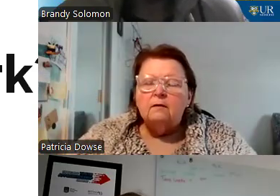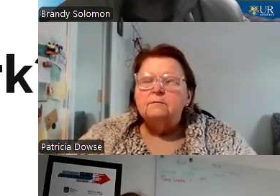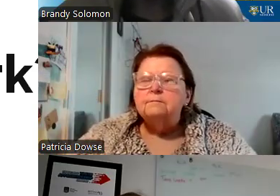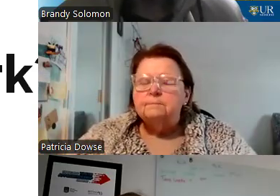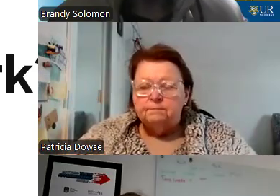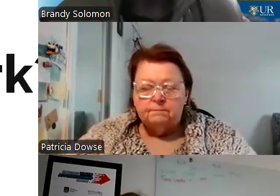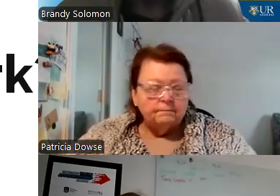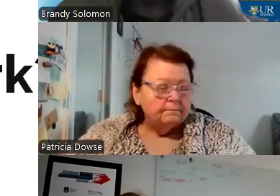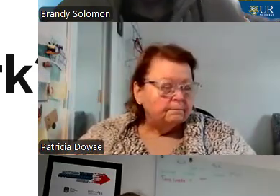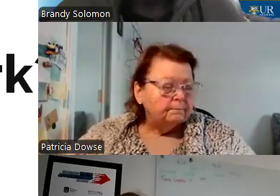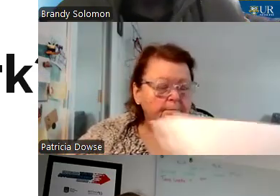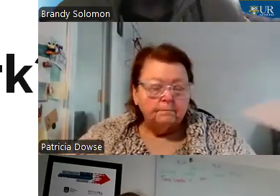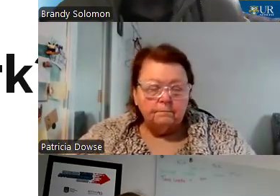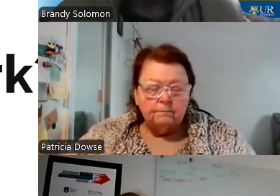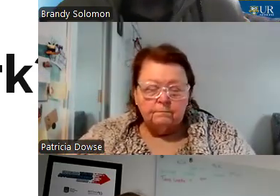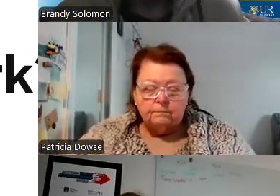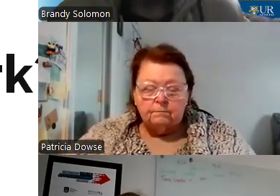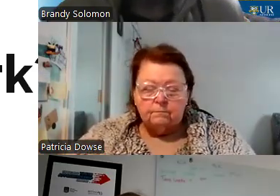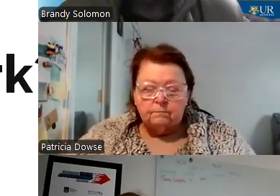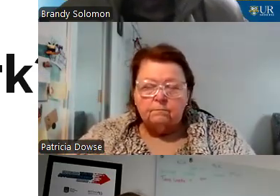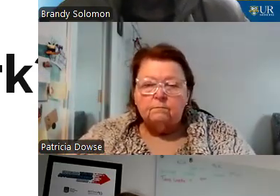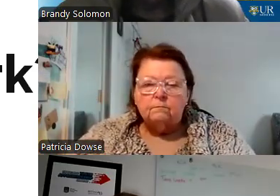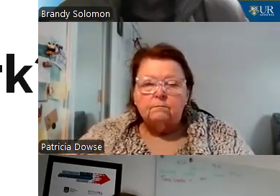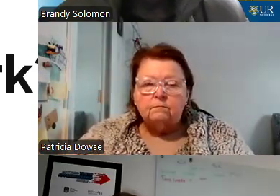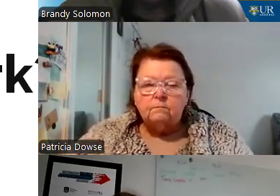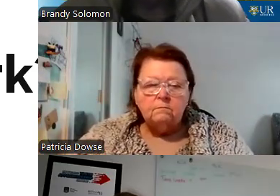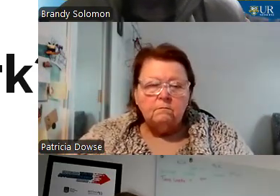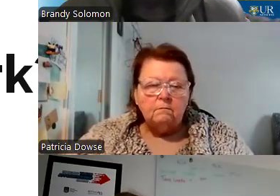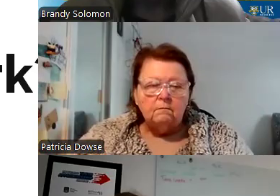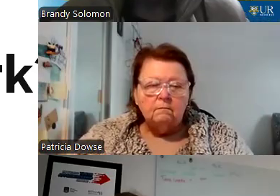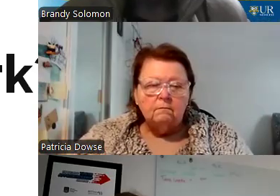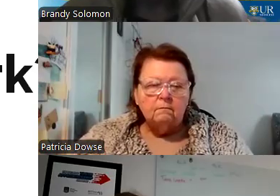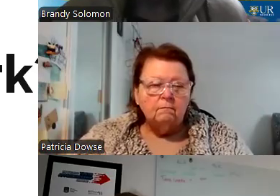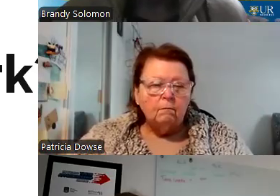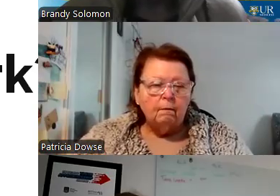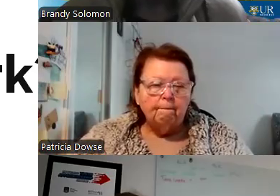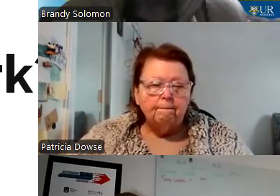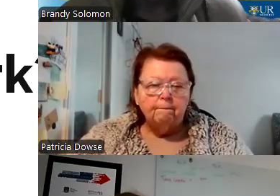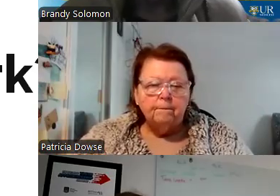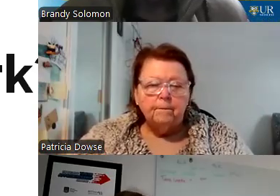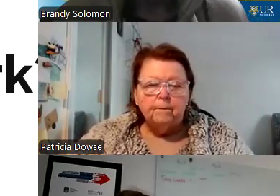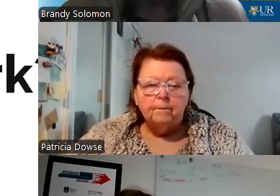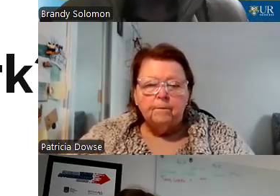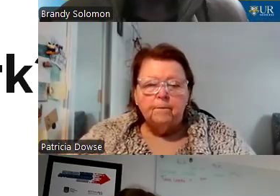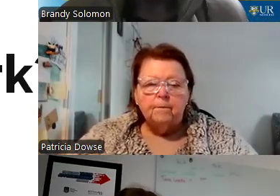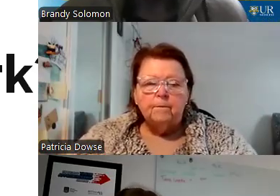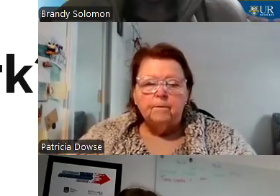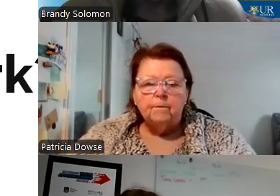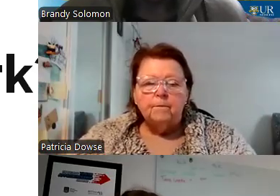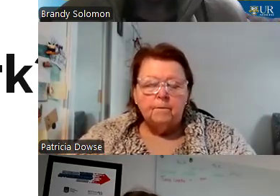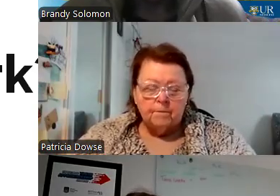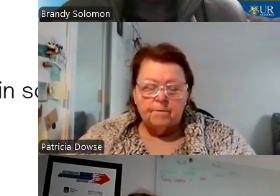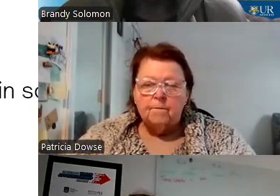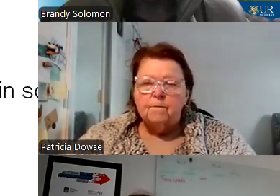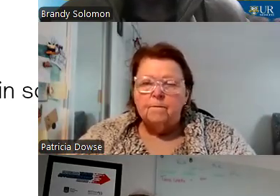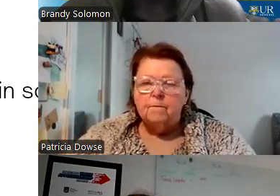Yeah. So the same reasons ultimately are the reasons that people with disabilities work. And I'm trying